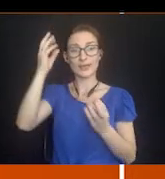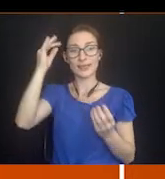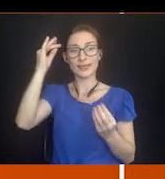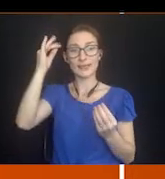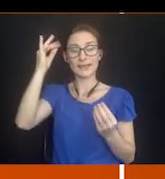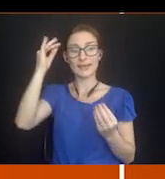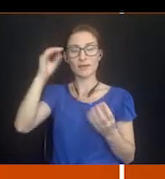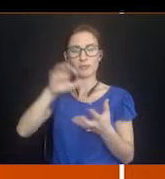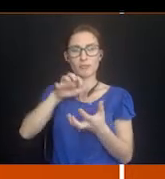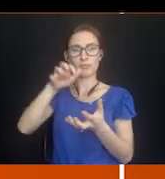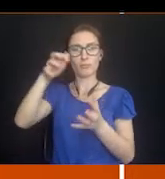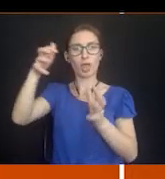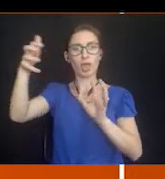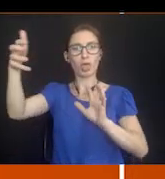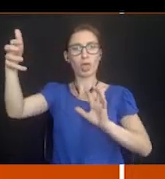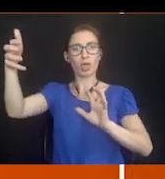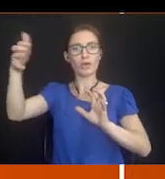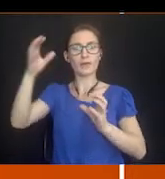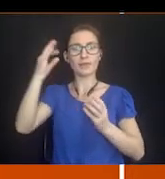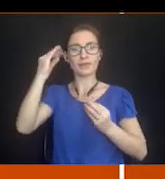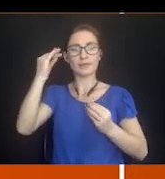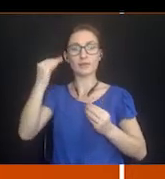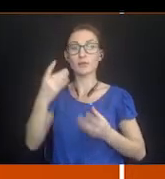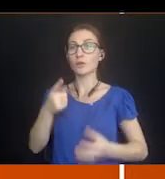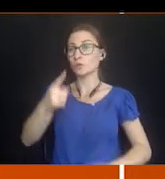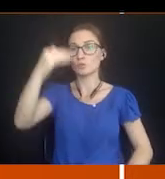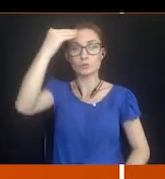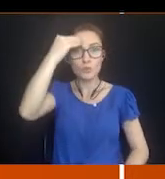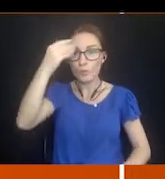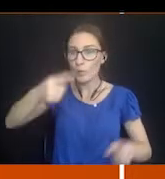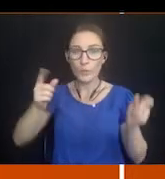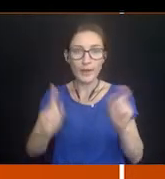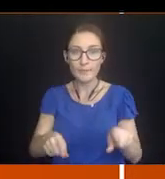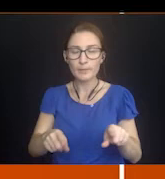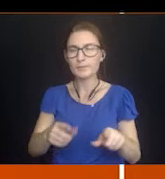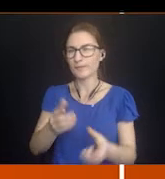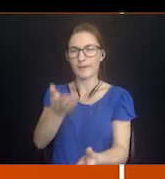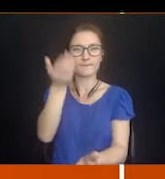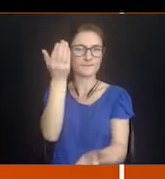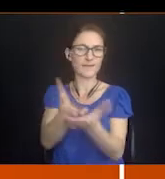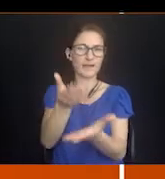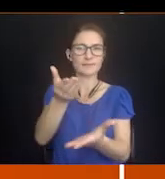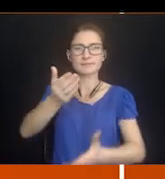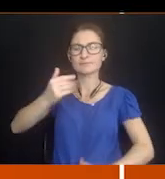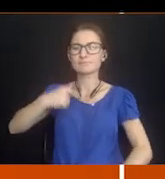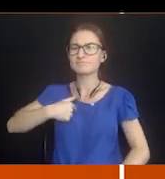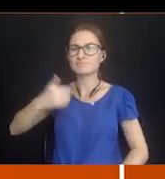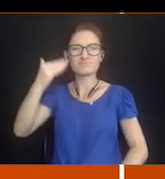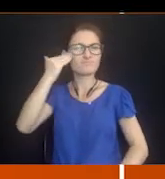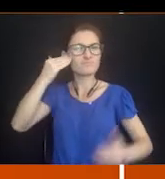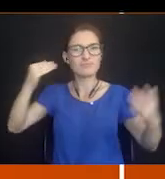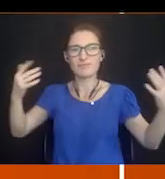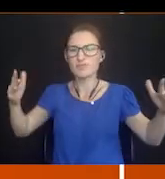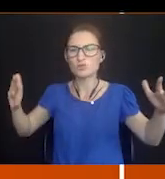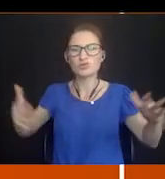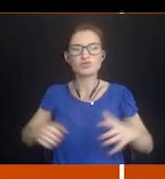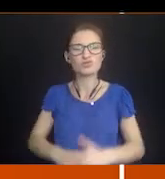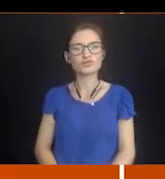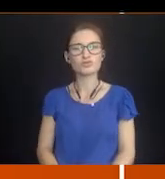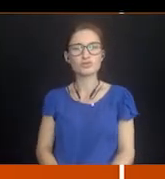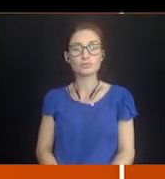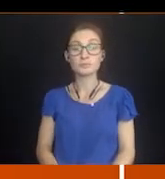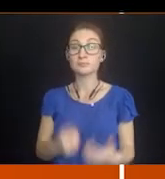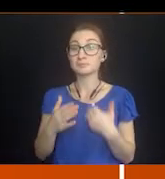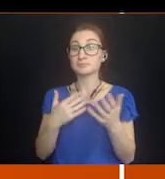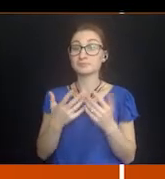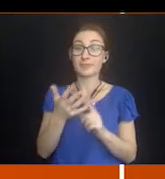A distorted way of thinking also has you feel like you know what's going to happen. You're absolutely certain for a